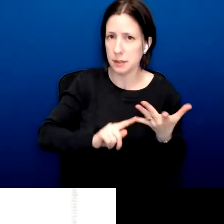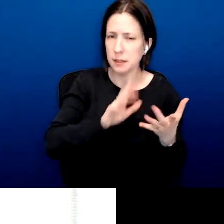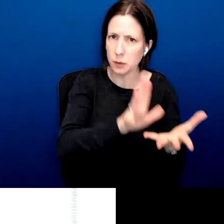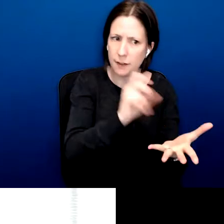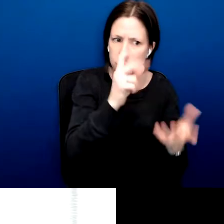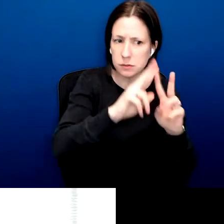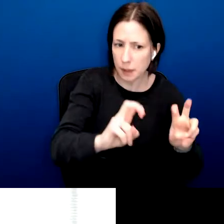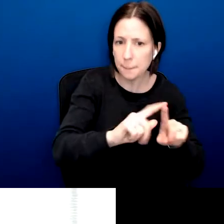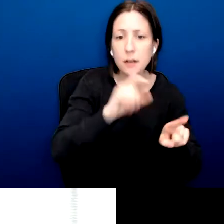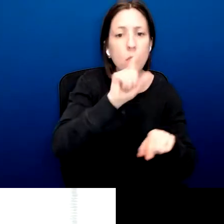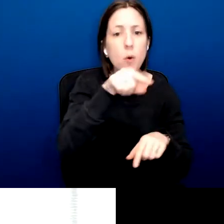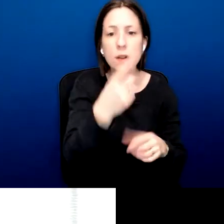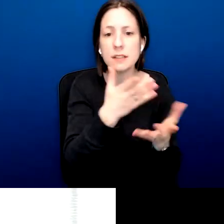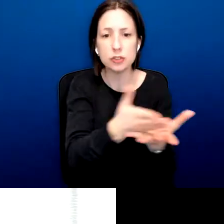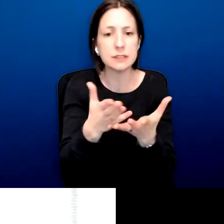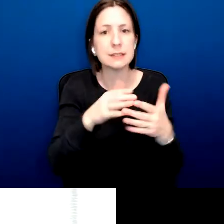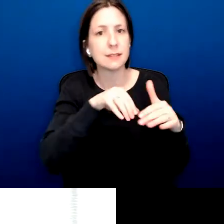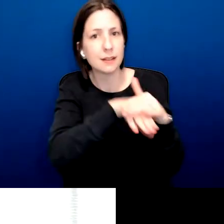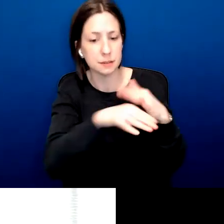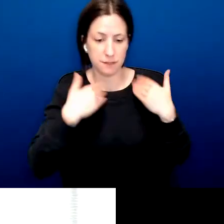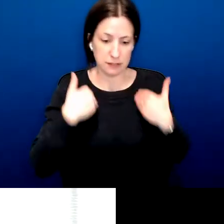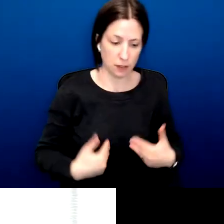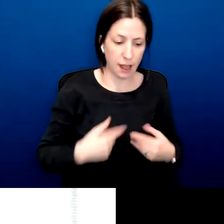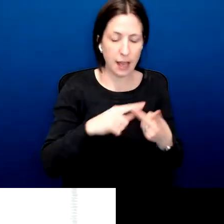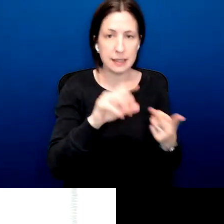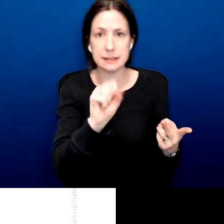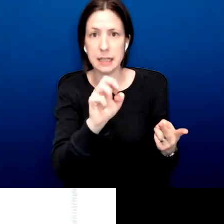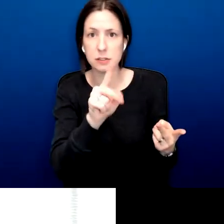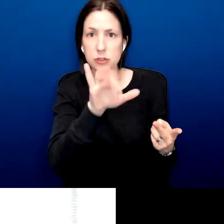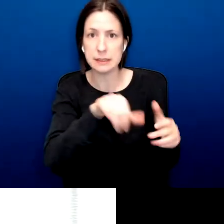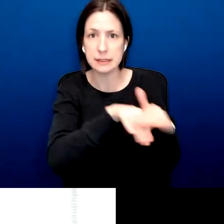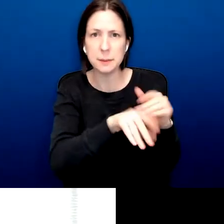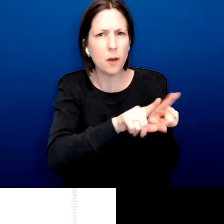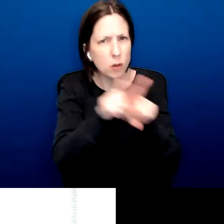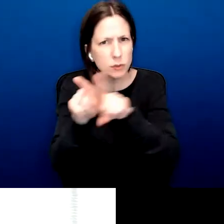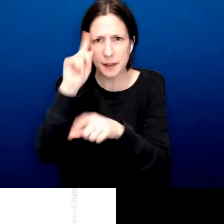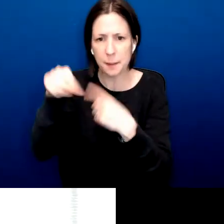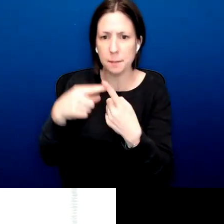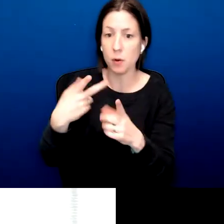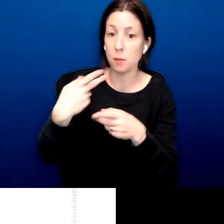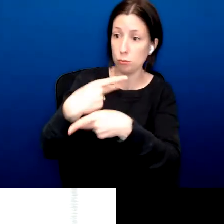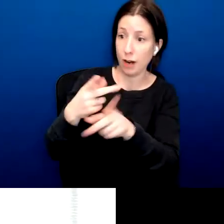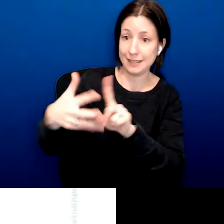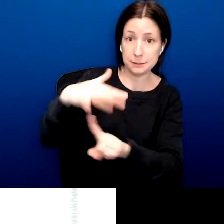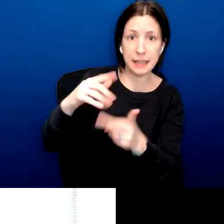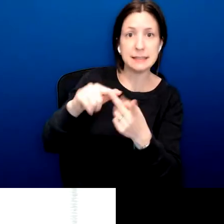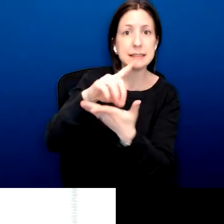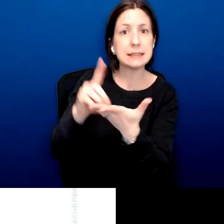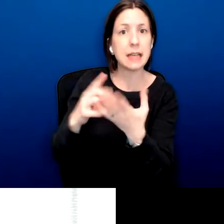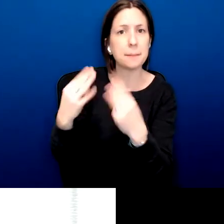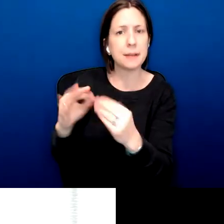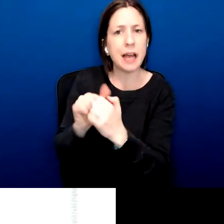just physical and sensory accessibility, but also thinking about how inclusive product spaces and even design methods are to those with